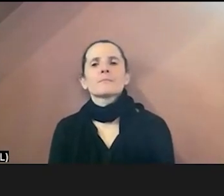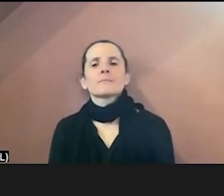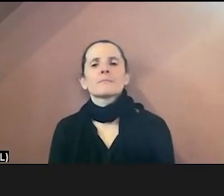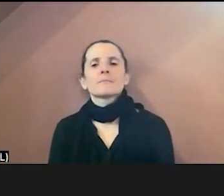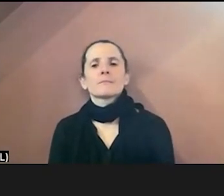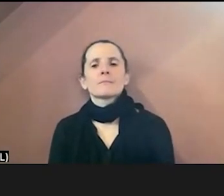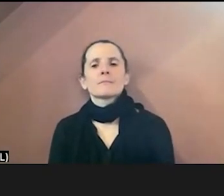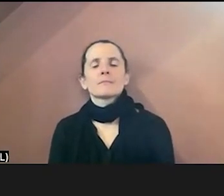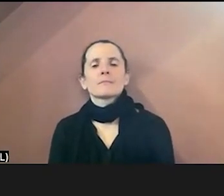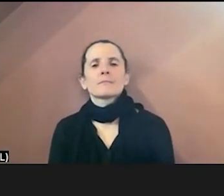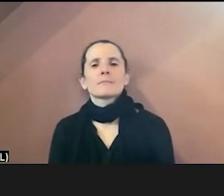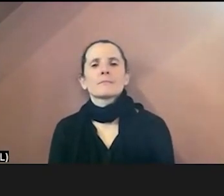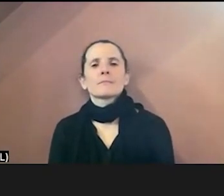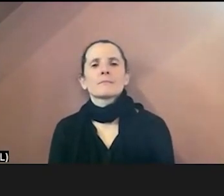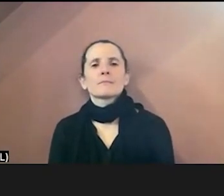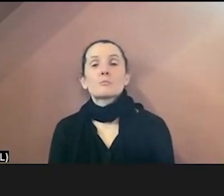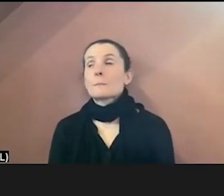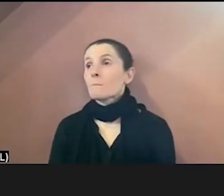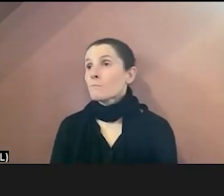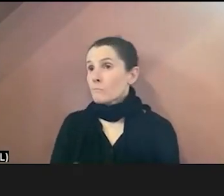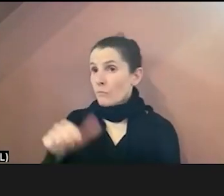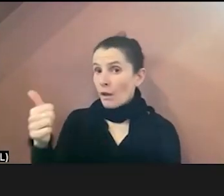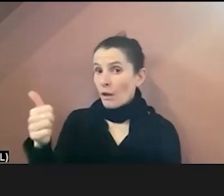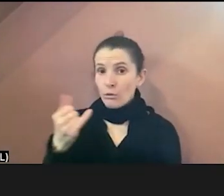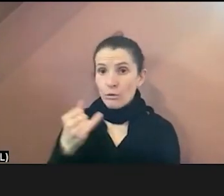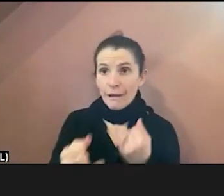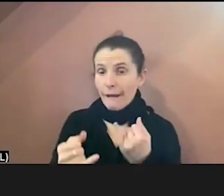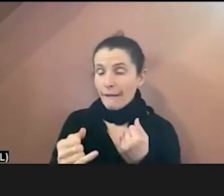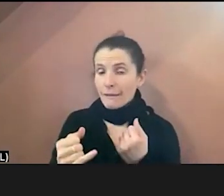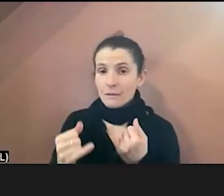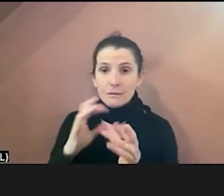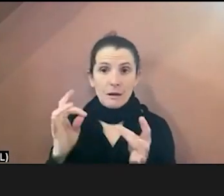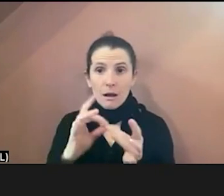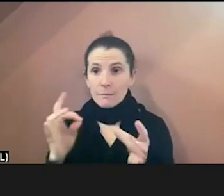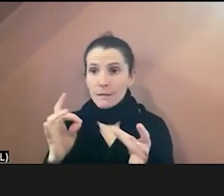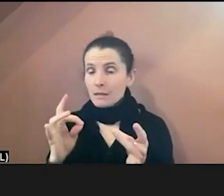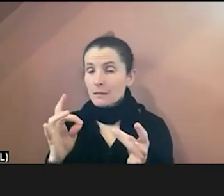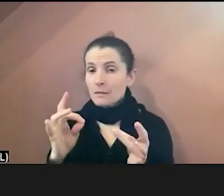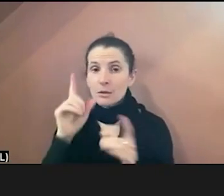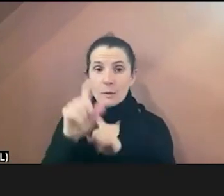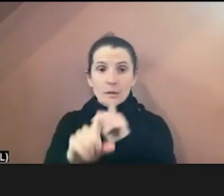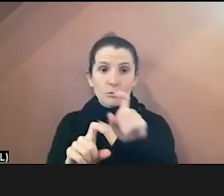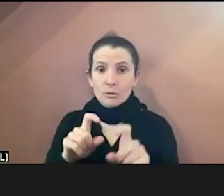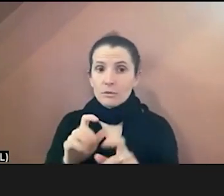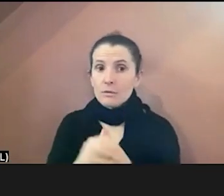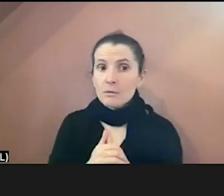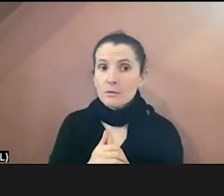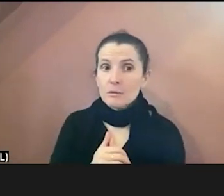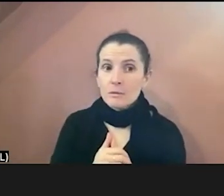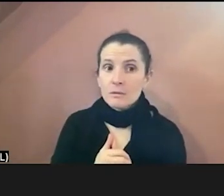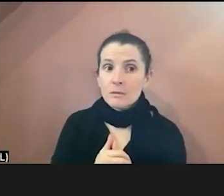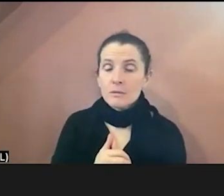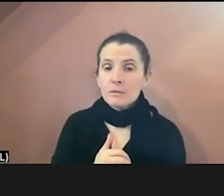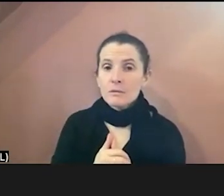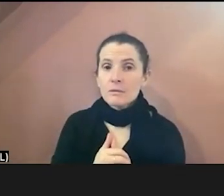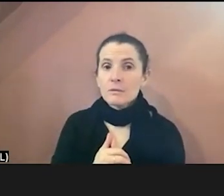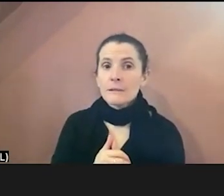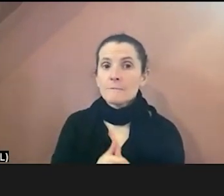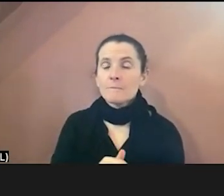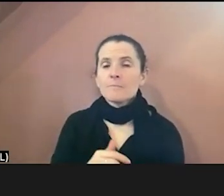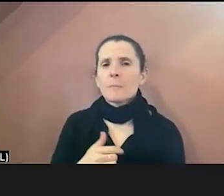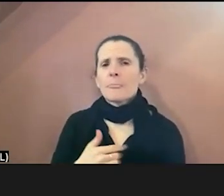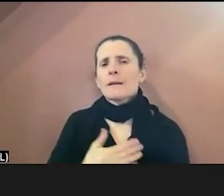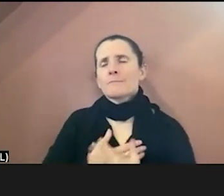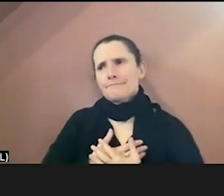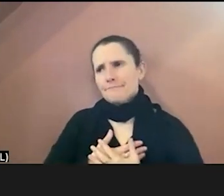Any other last comments or questions? I would like to, Michele, it was